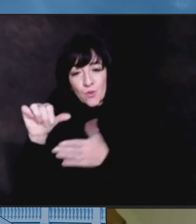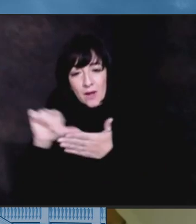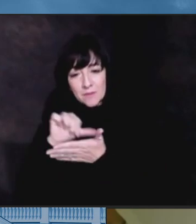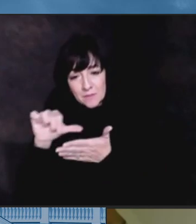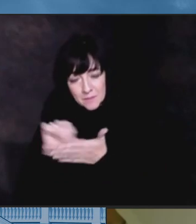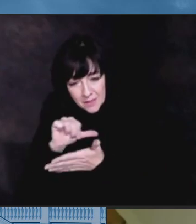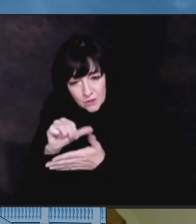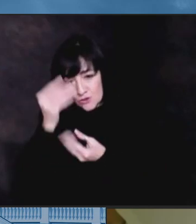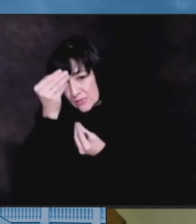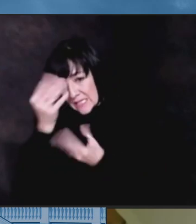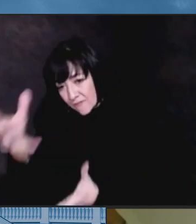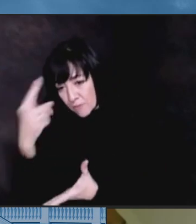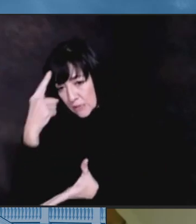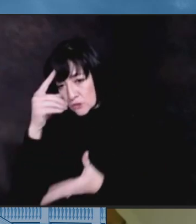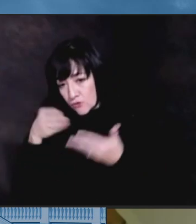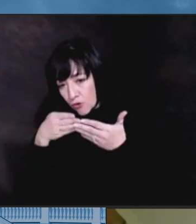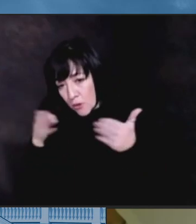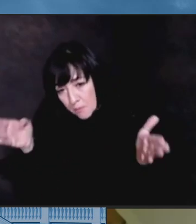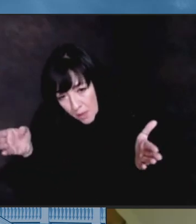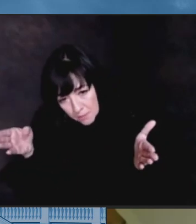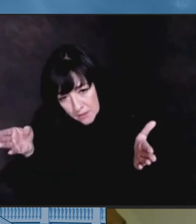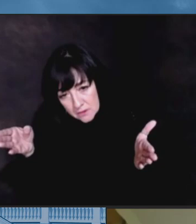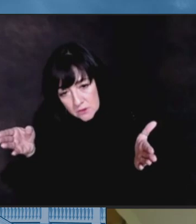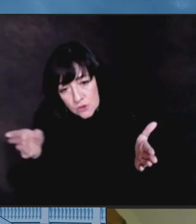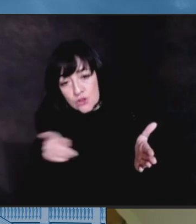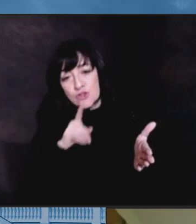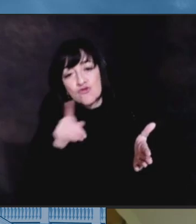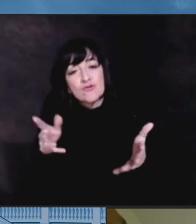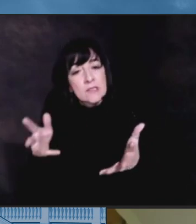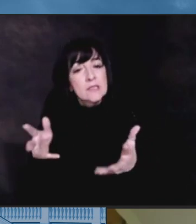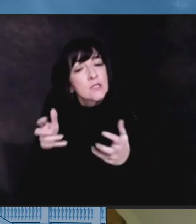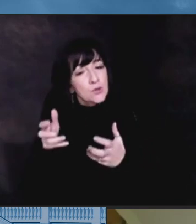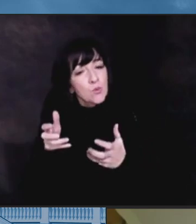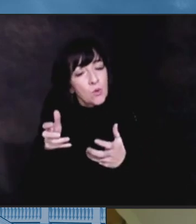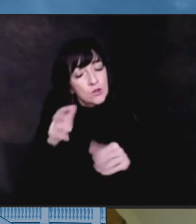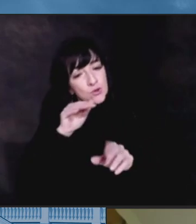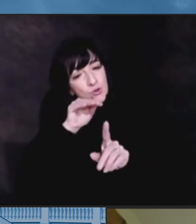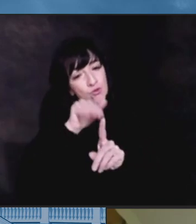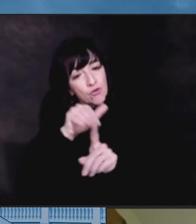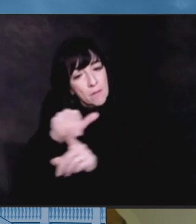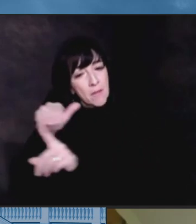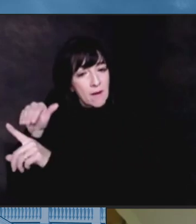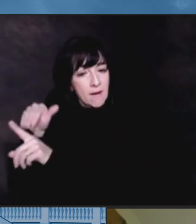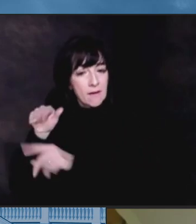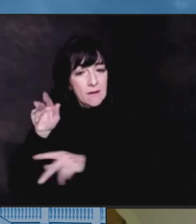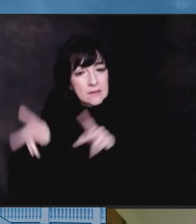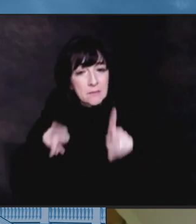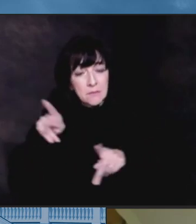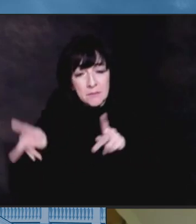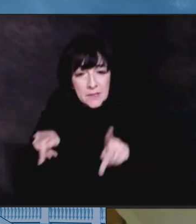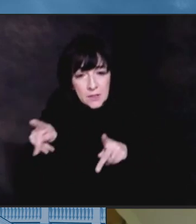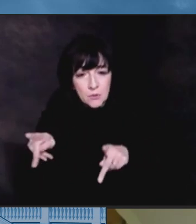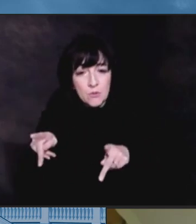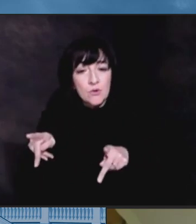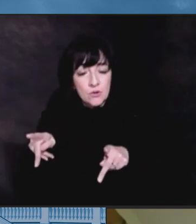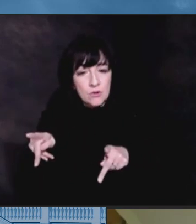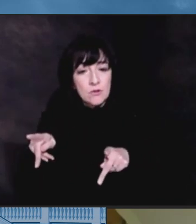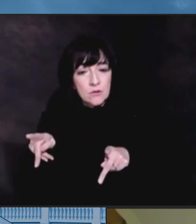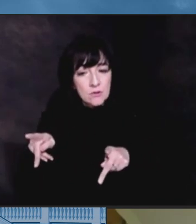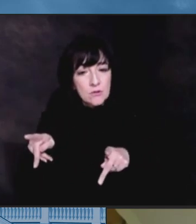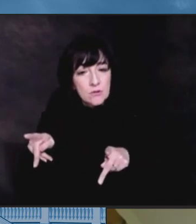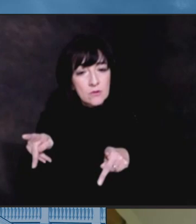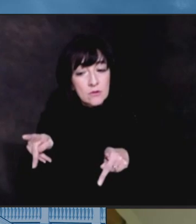Information for public. We really want to continue to remind people that what we're finding so far from